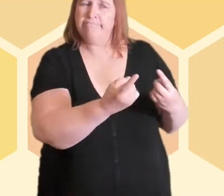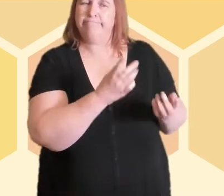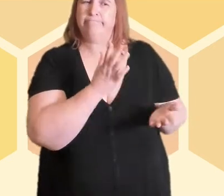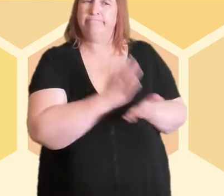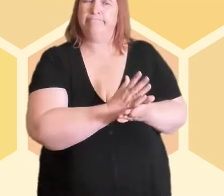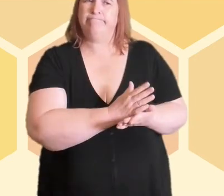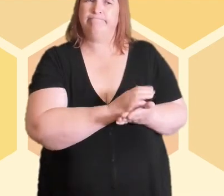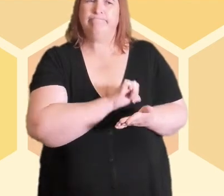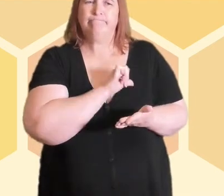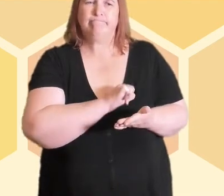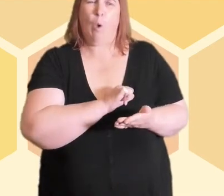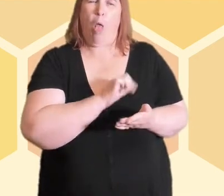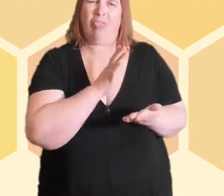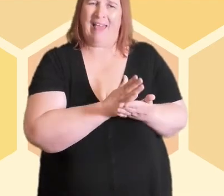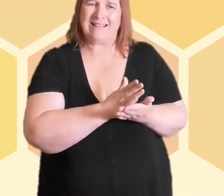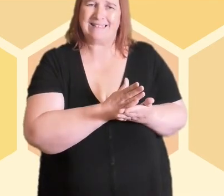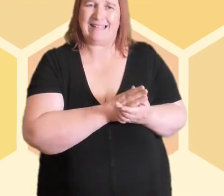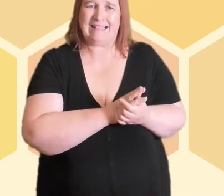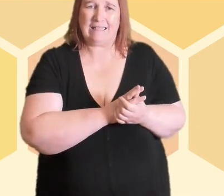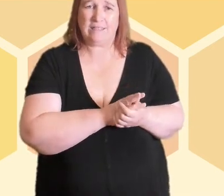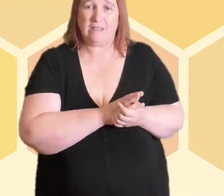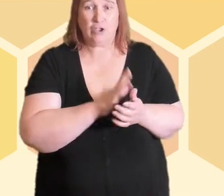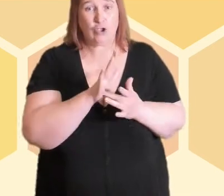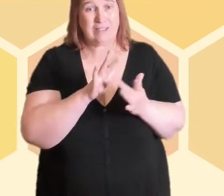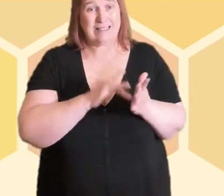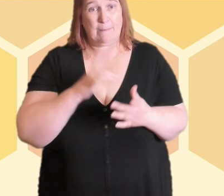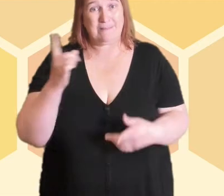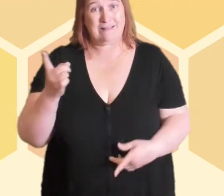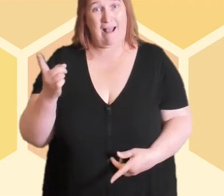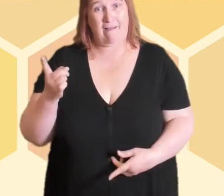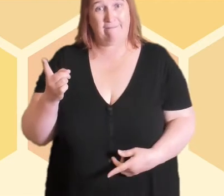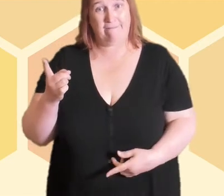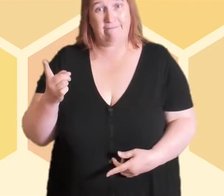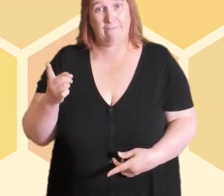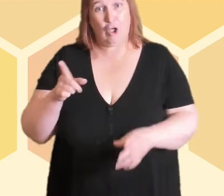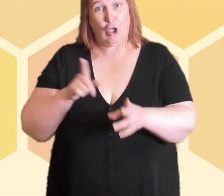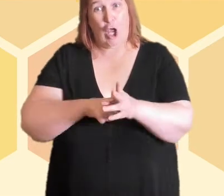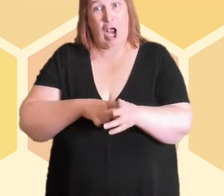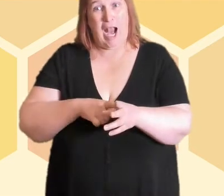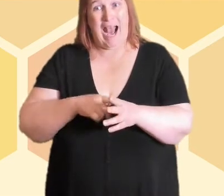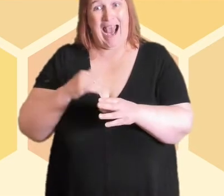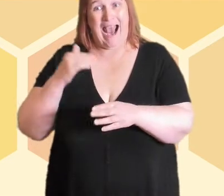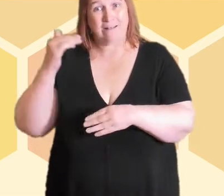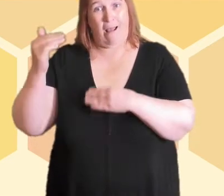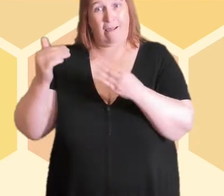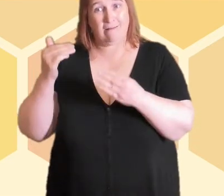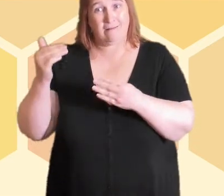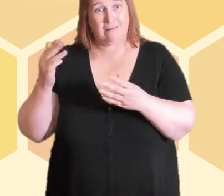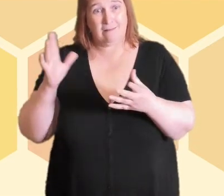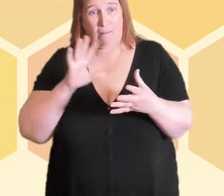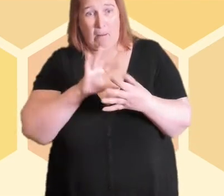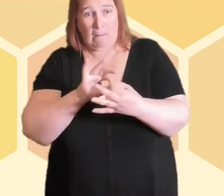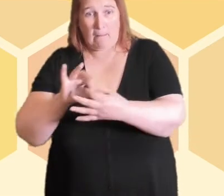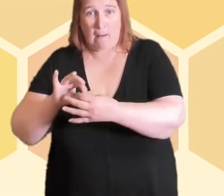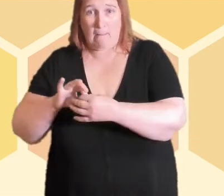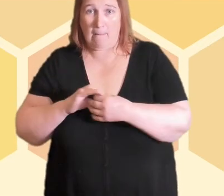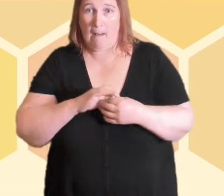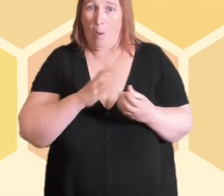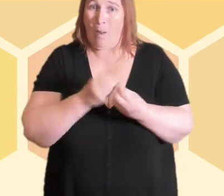also remember that Jesus ministered as a young adult. This conversation is not